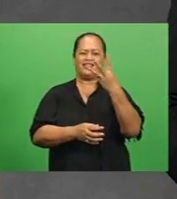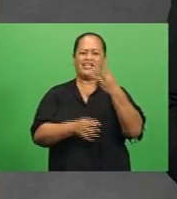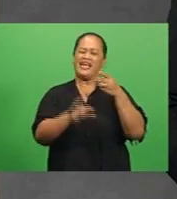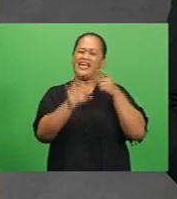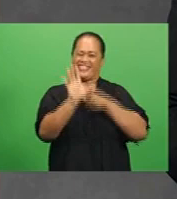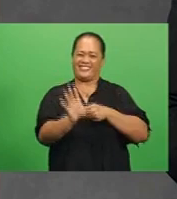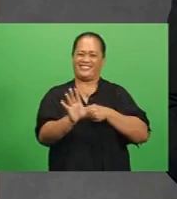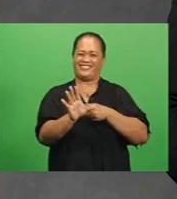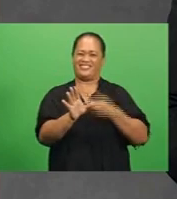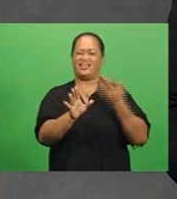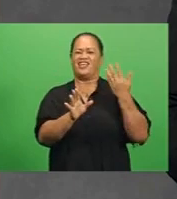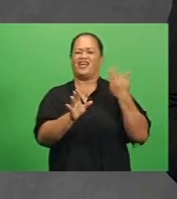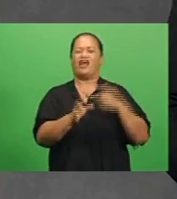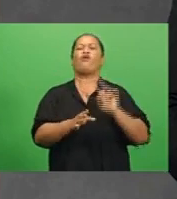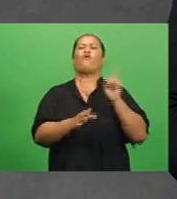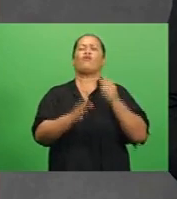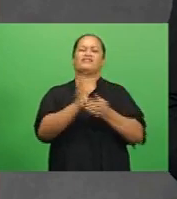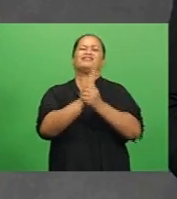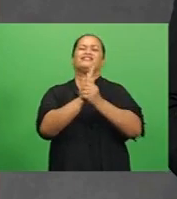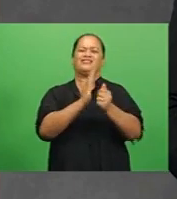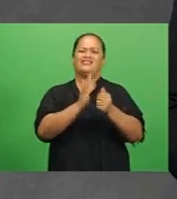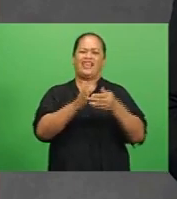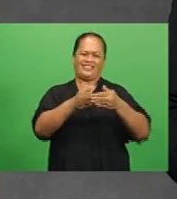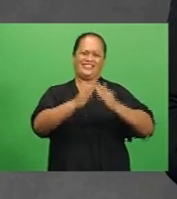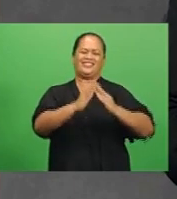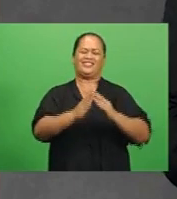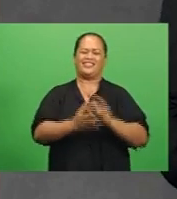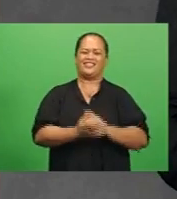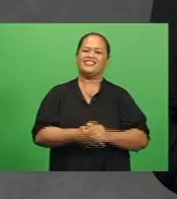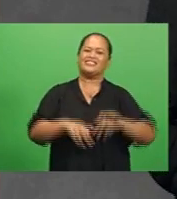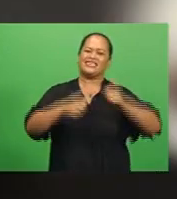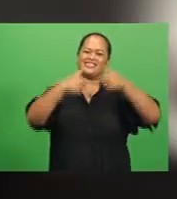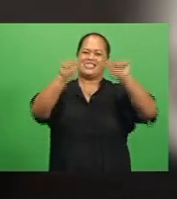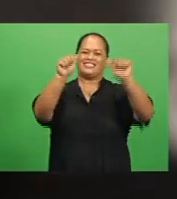the inspiration behind his success. Aquila Dama with the story.